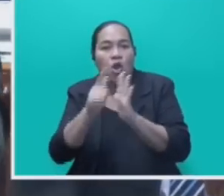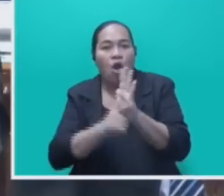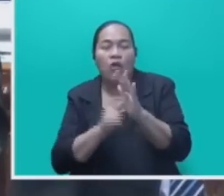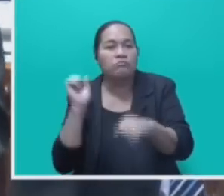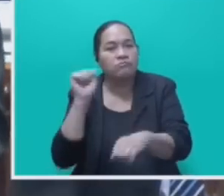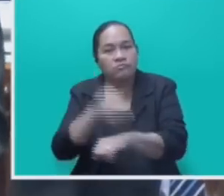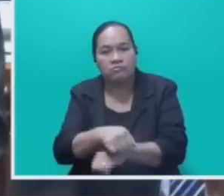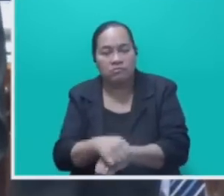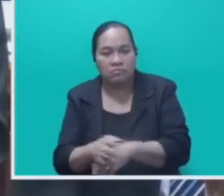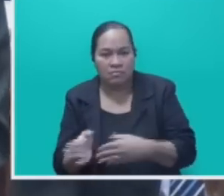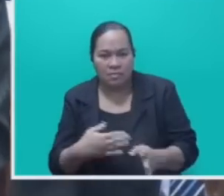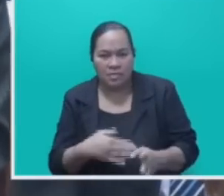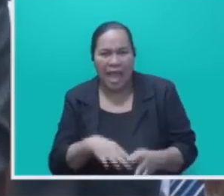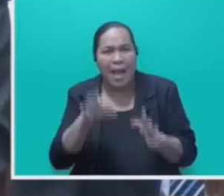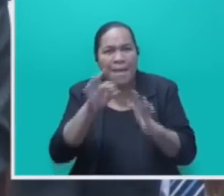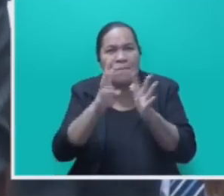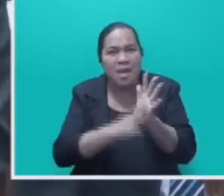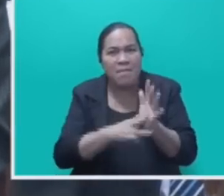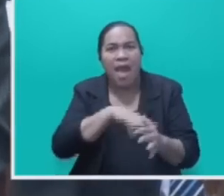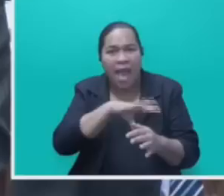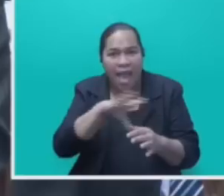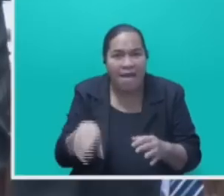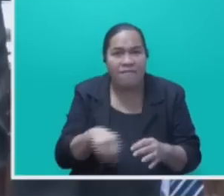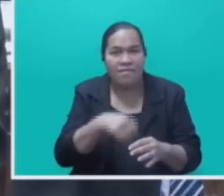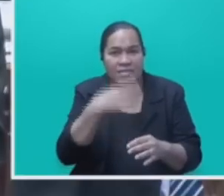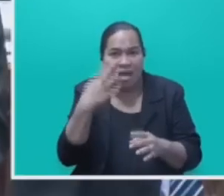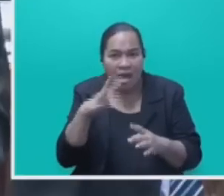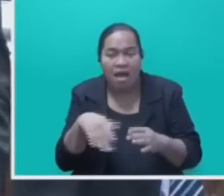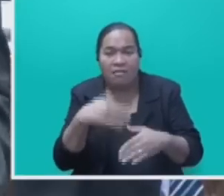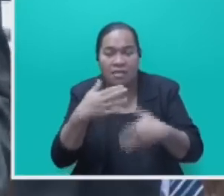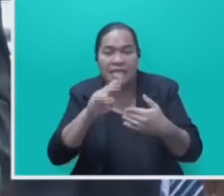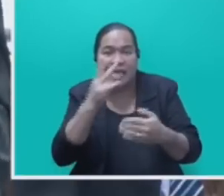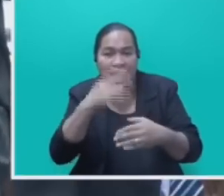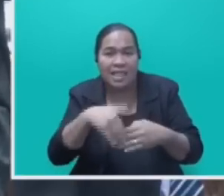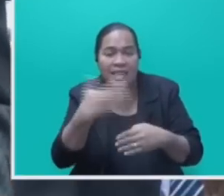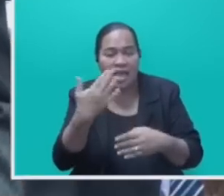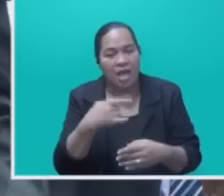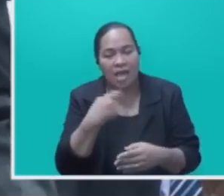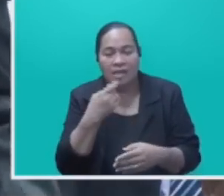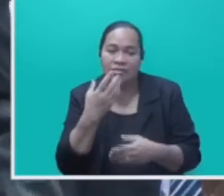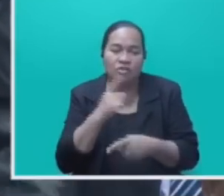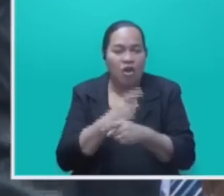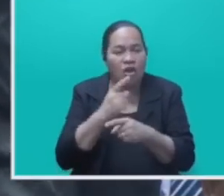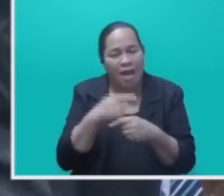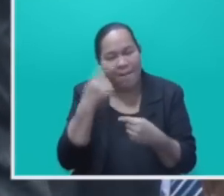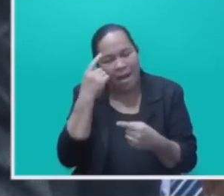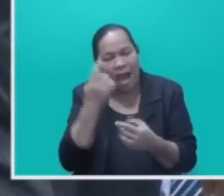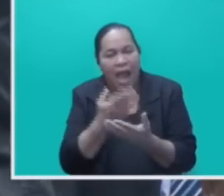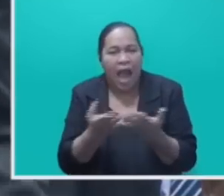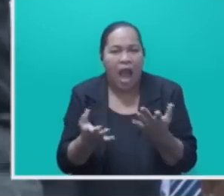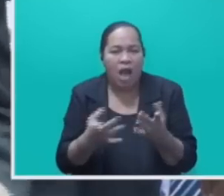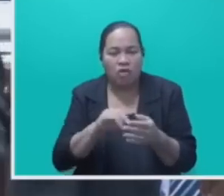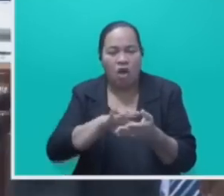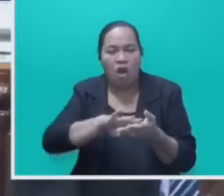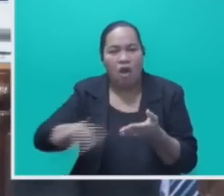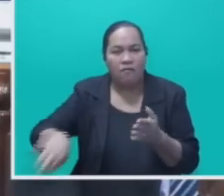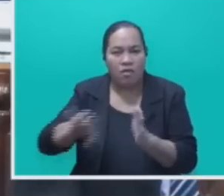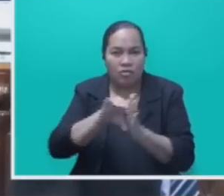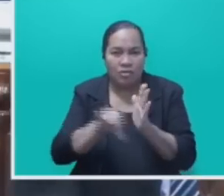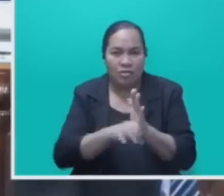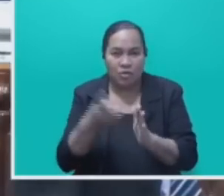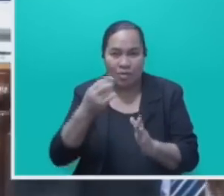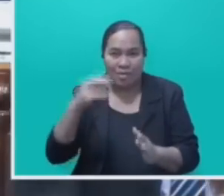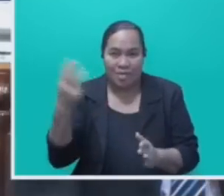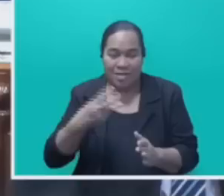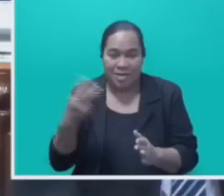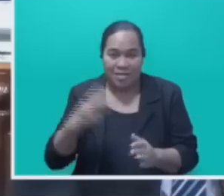Prime Minister almost every second day stating how he will remove the Constitution and thinking of circumventing the proper